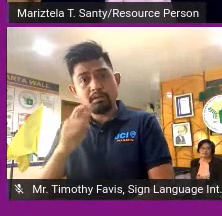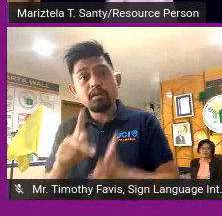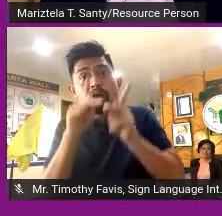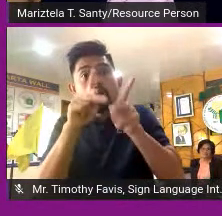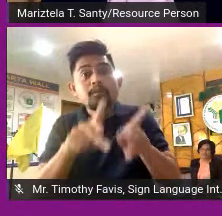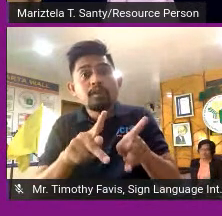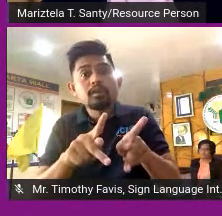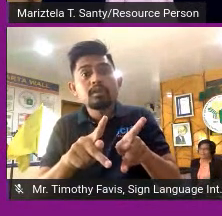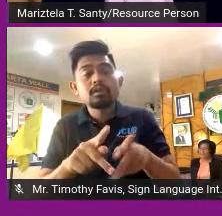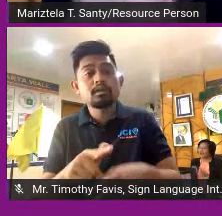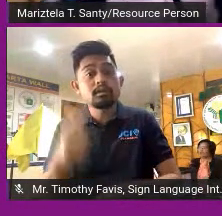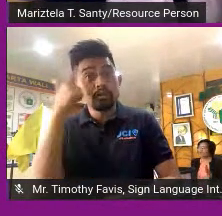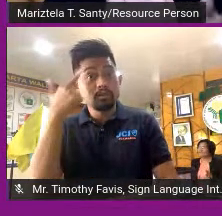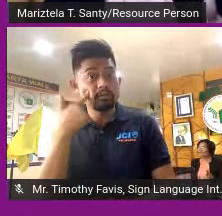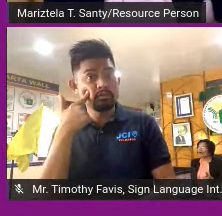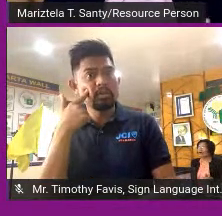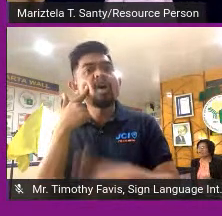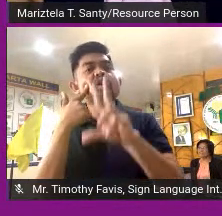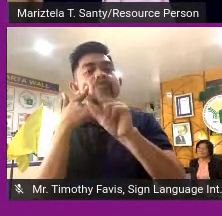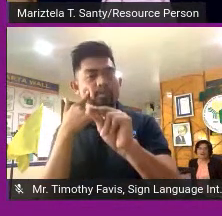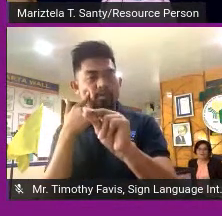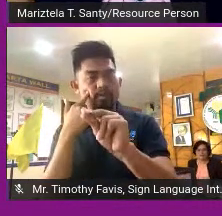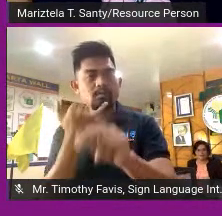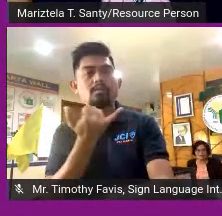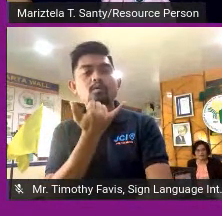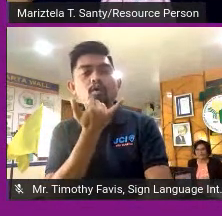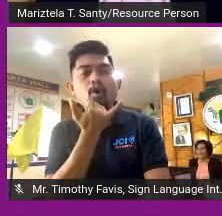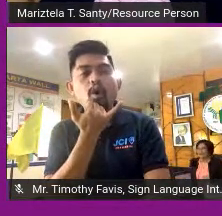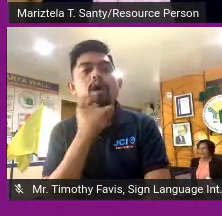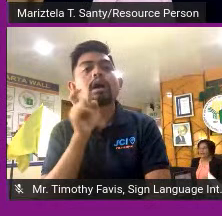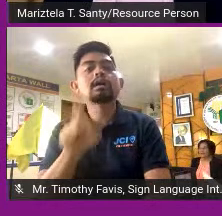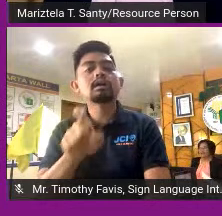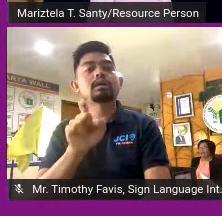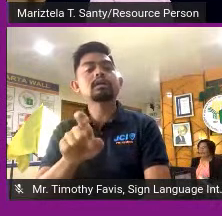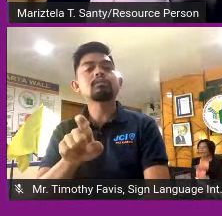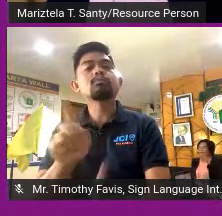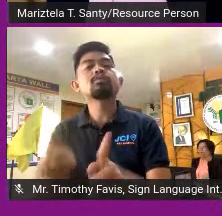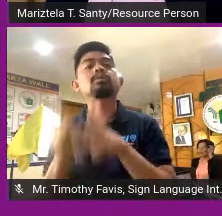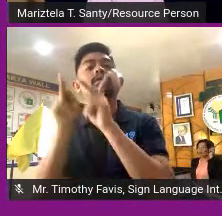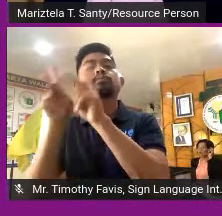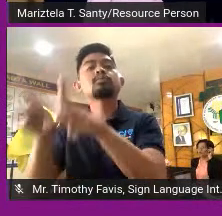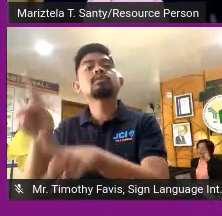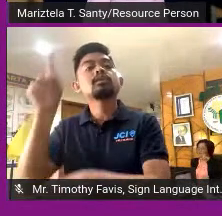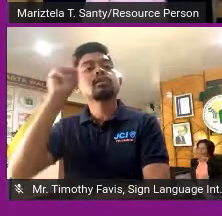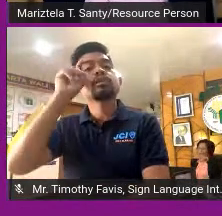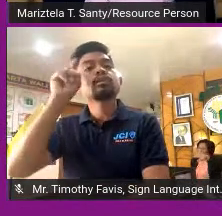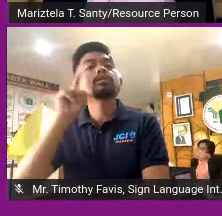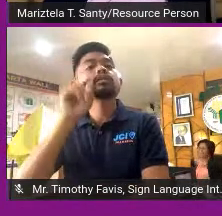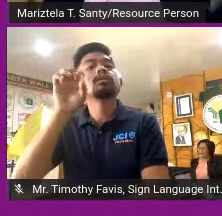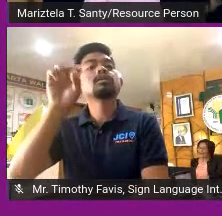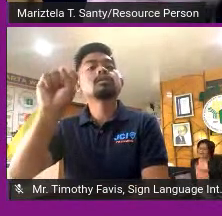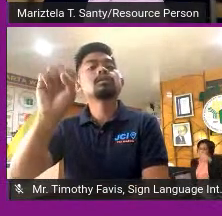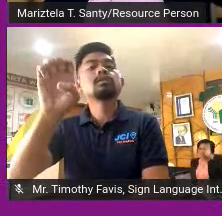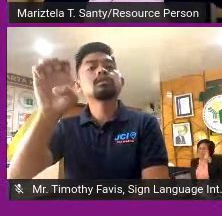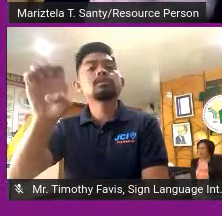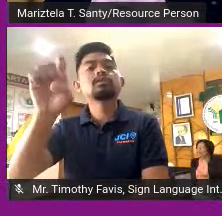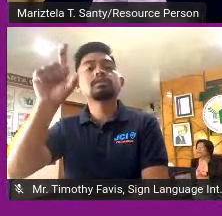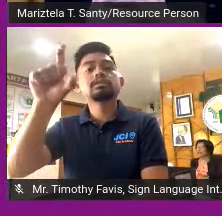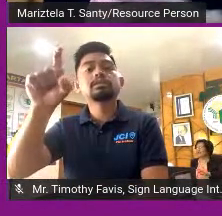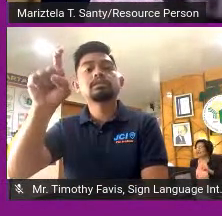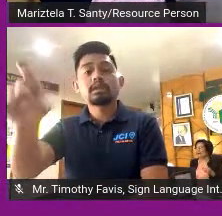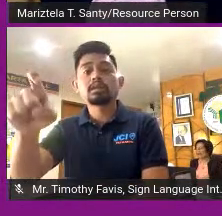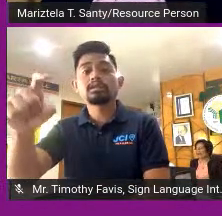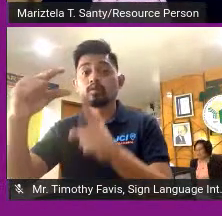must be sex. Lalo po sa mga offices natin, we have to, pag nag-aano sa